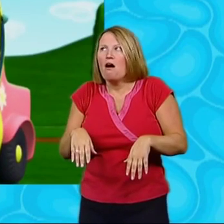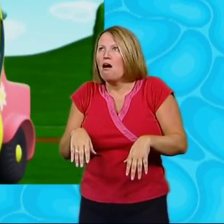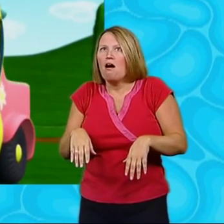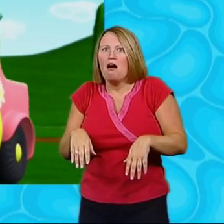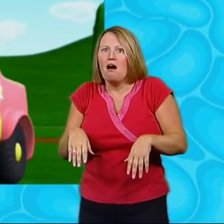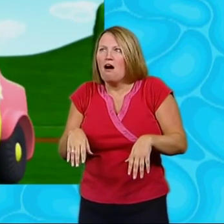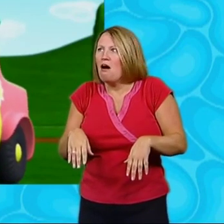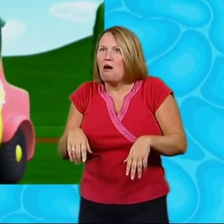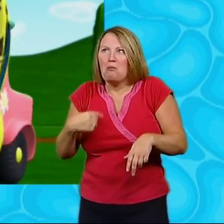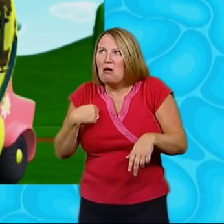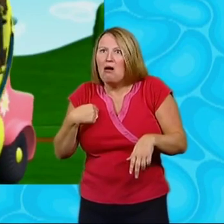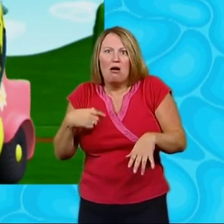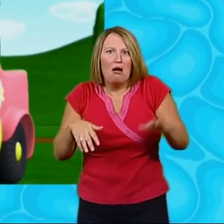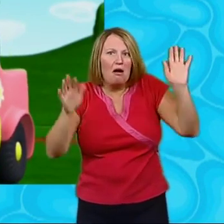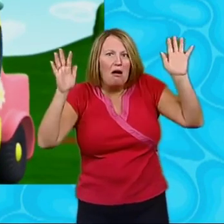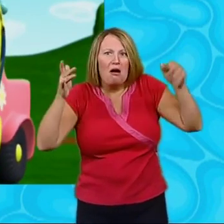Jessie! Messy Jessie. I...